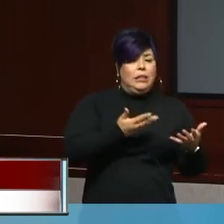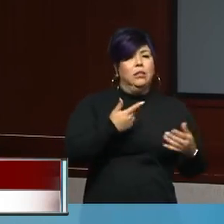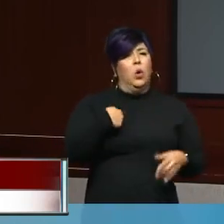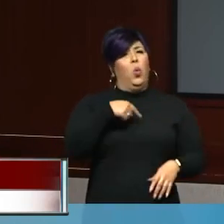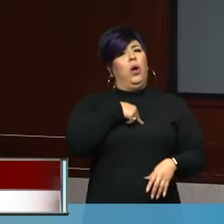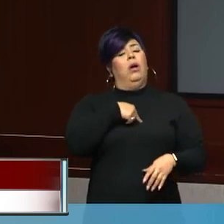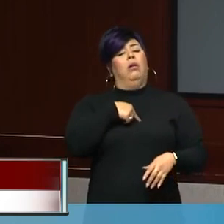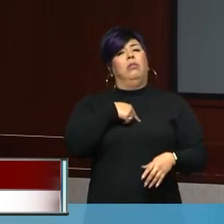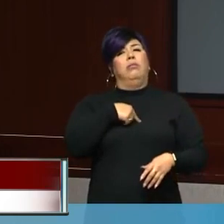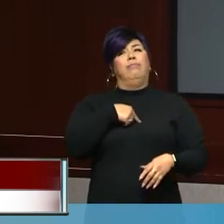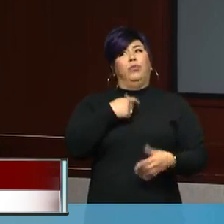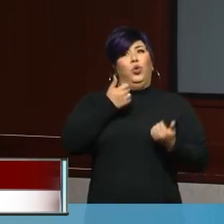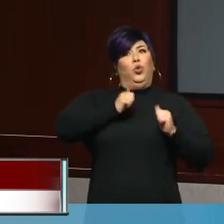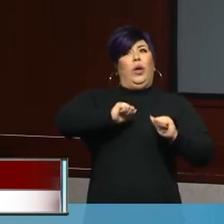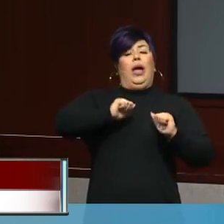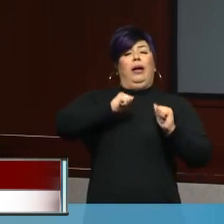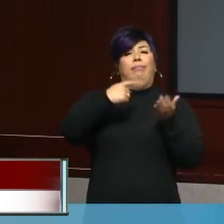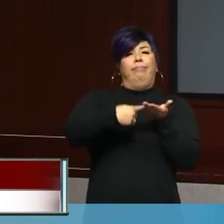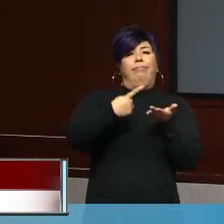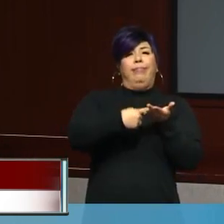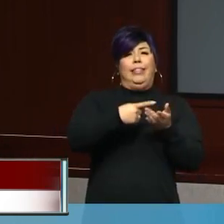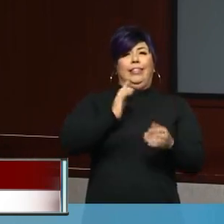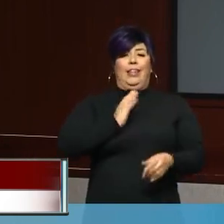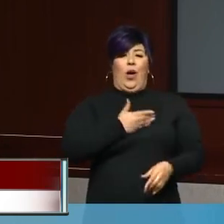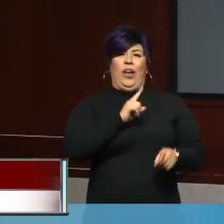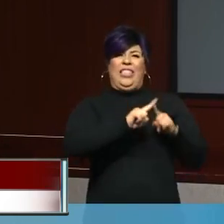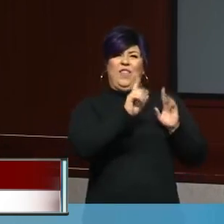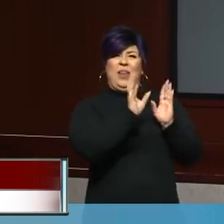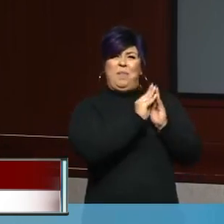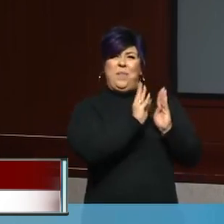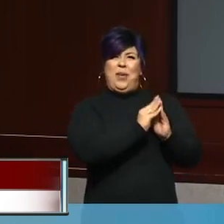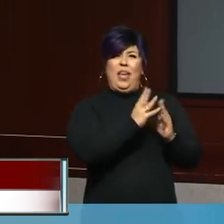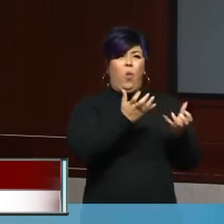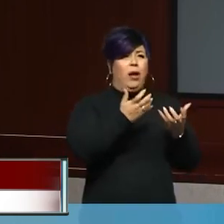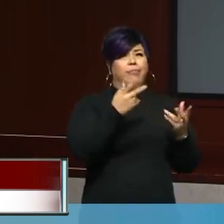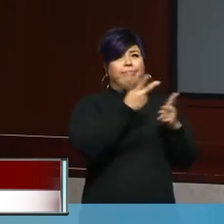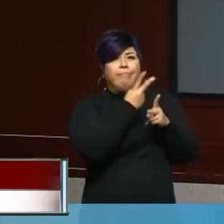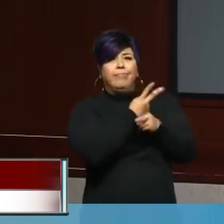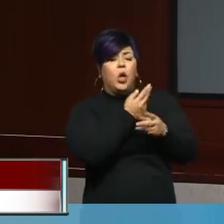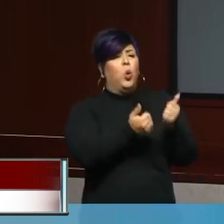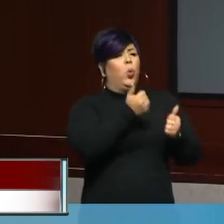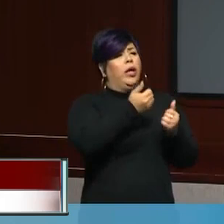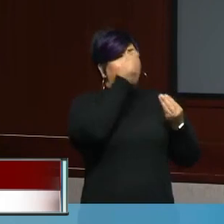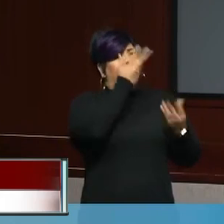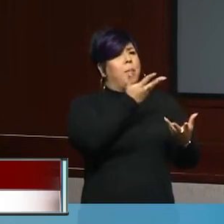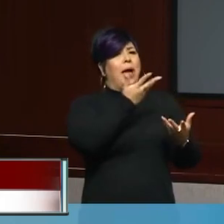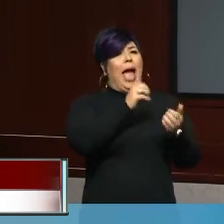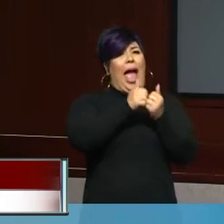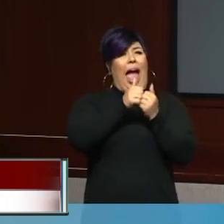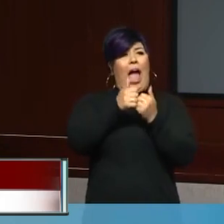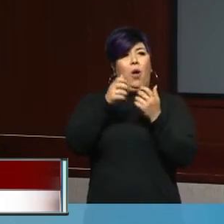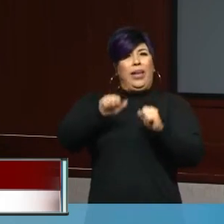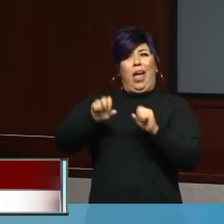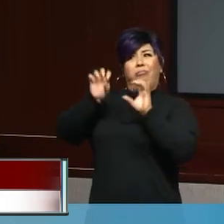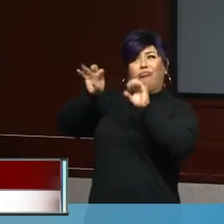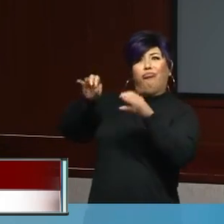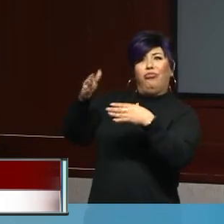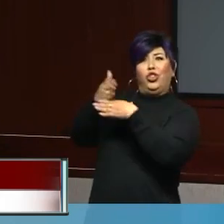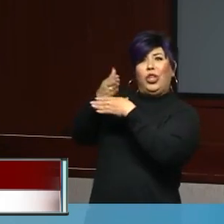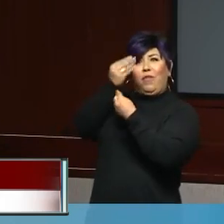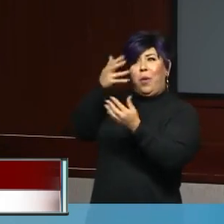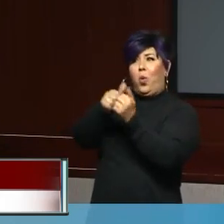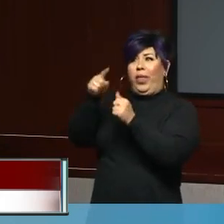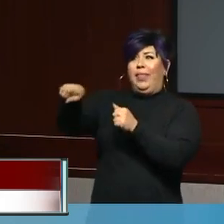of our press conferences and at board meetings to try to get this information to to our community that we're on the verge of meeting these